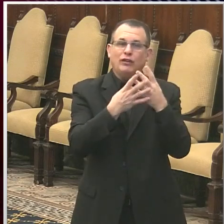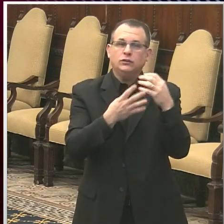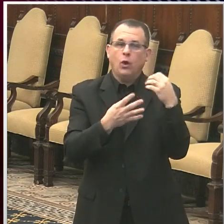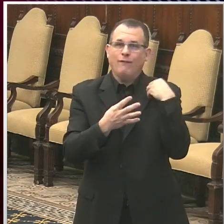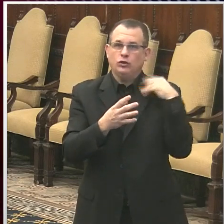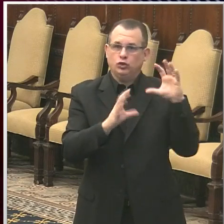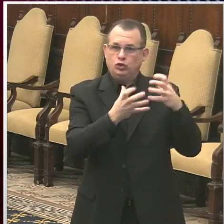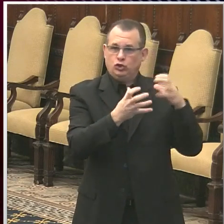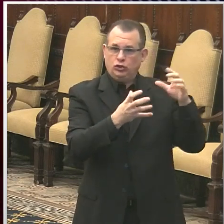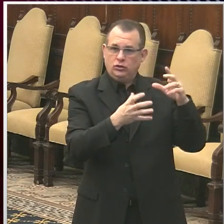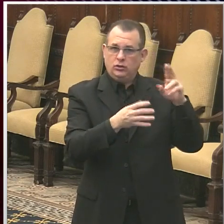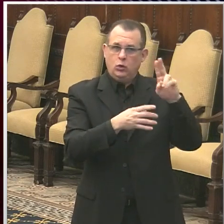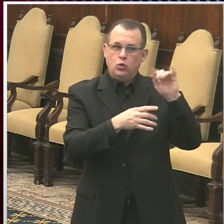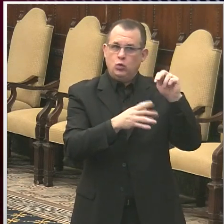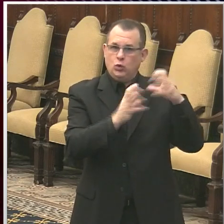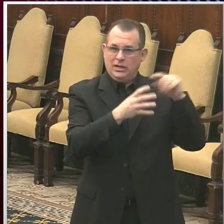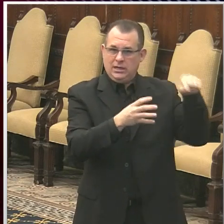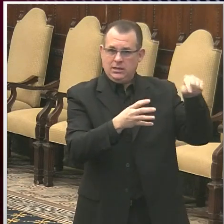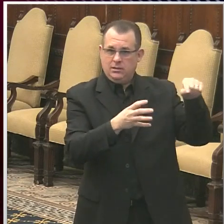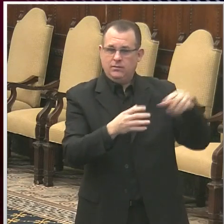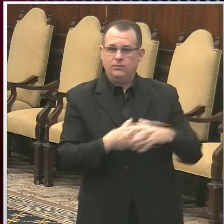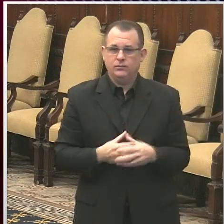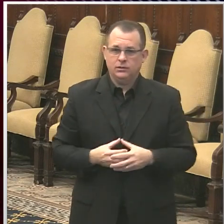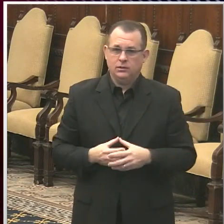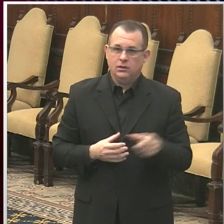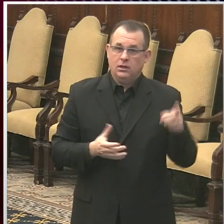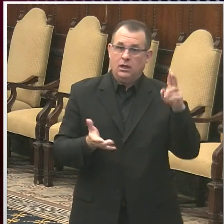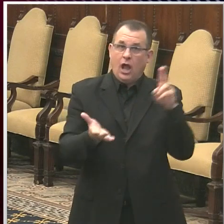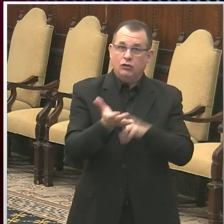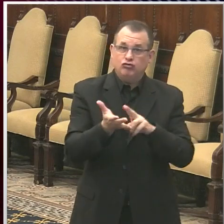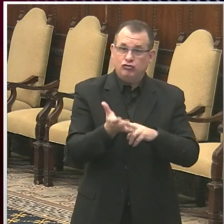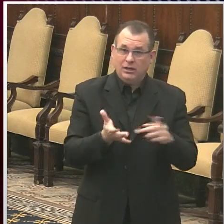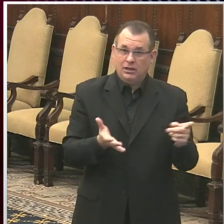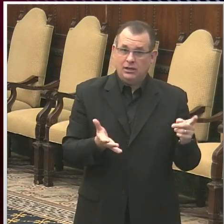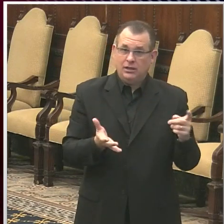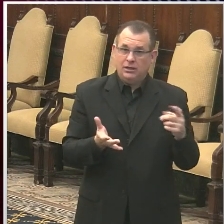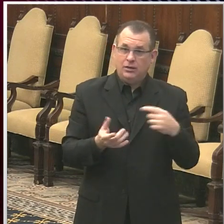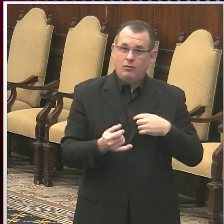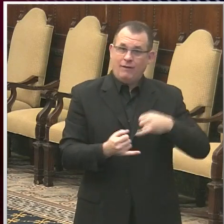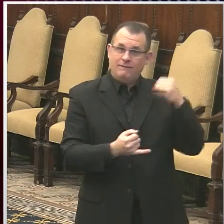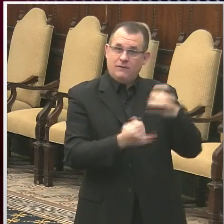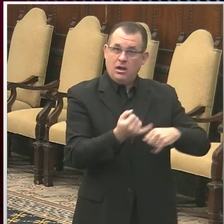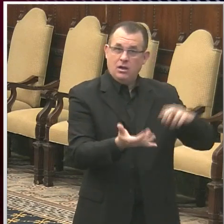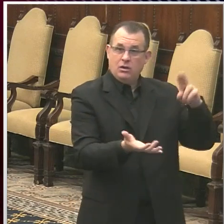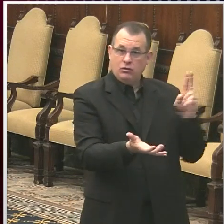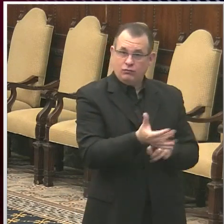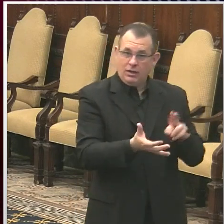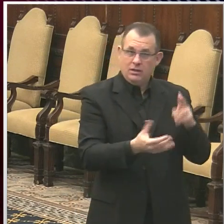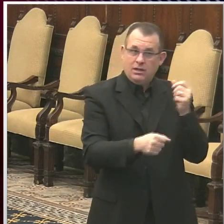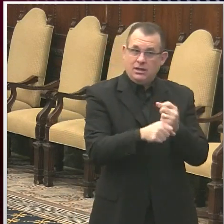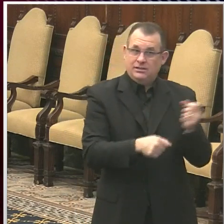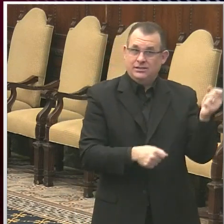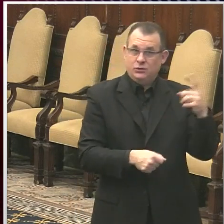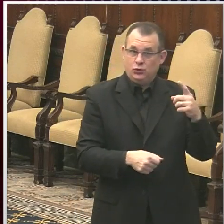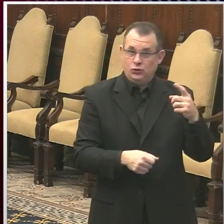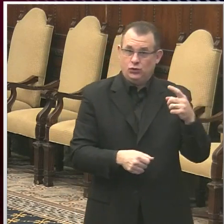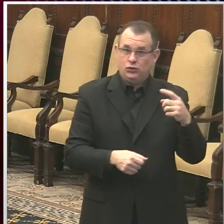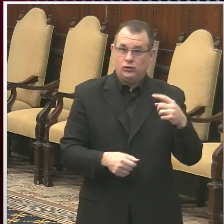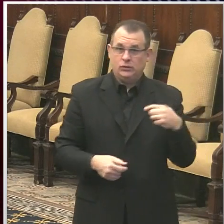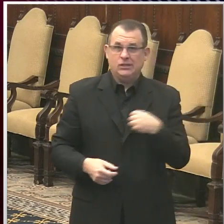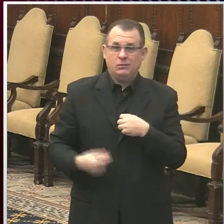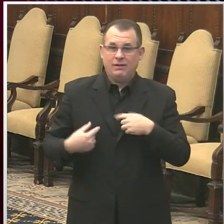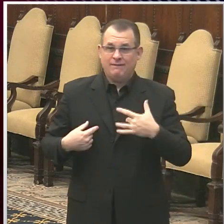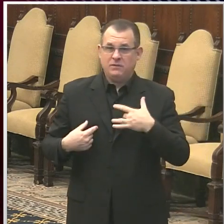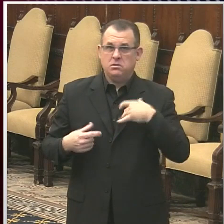ongoing. They're the last remaining contract for us to finalize and extend for the next year, and we're cautiously optimistic that we'll